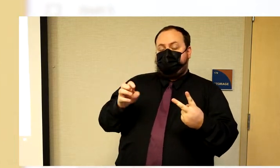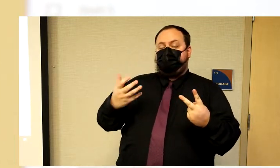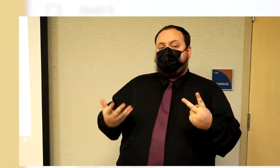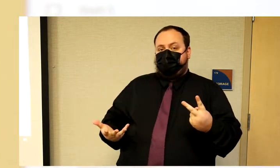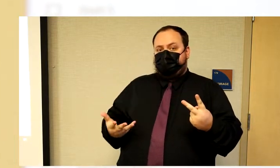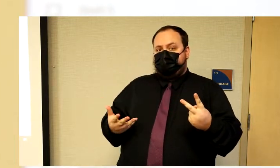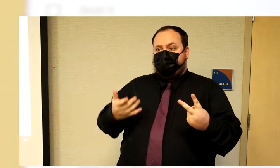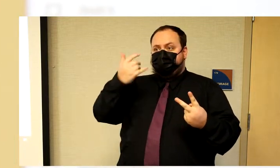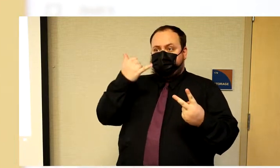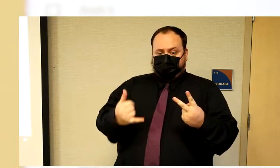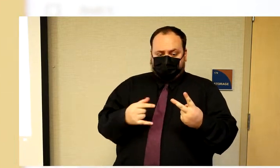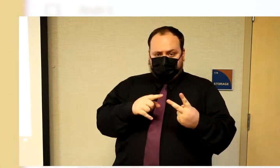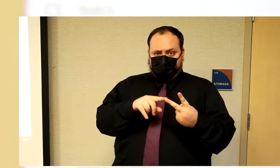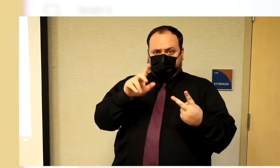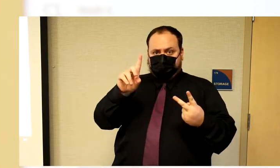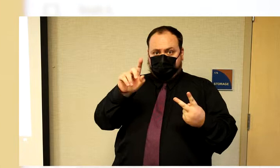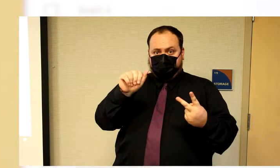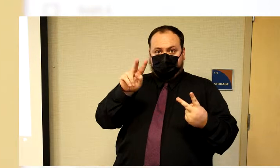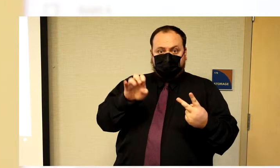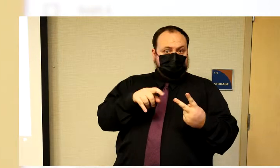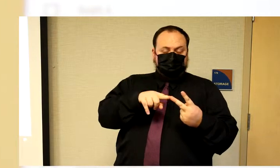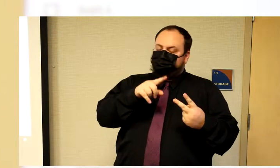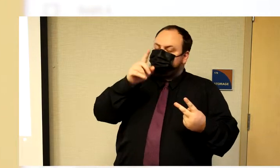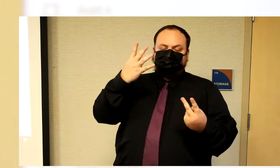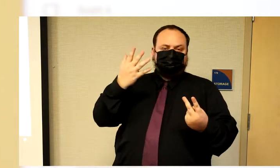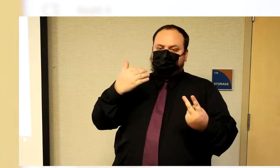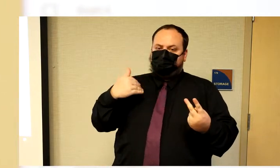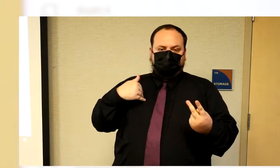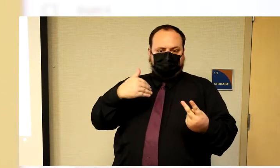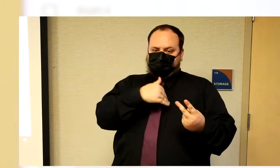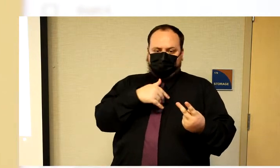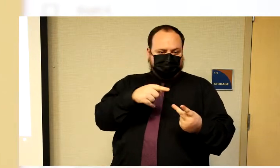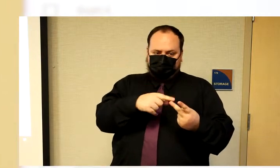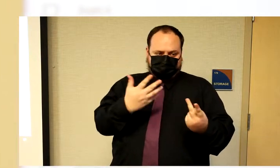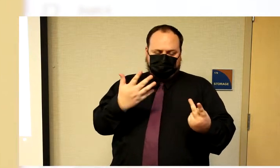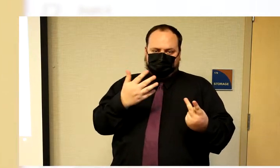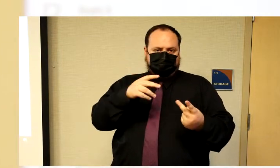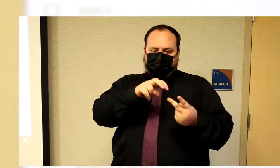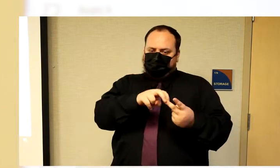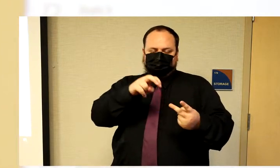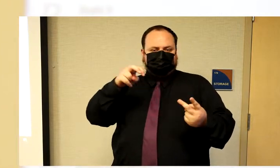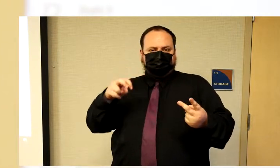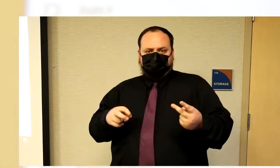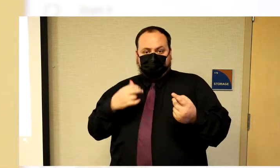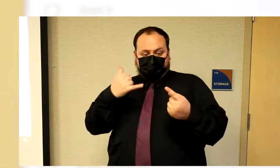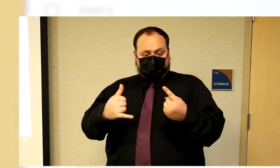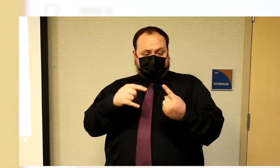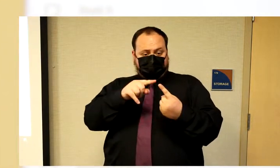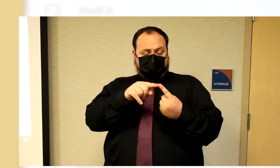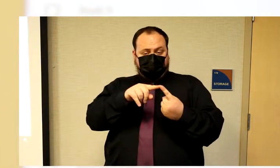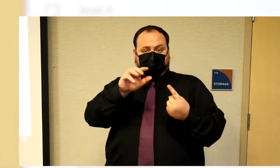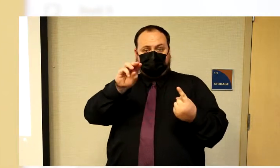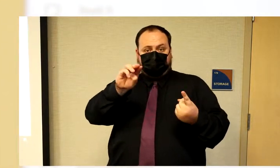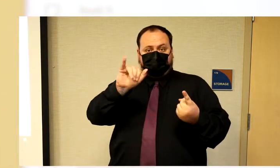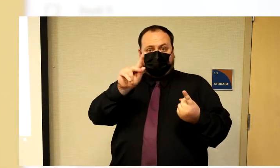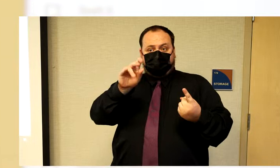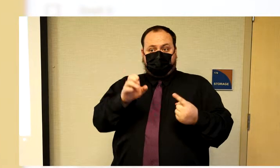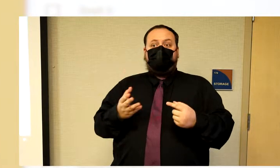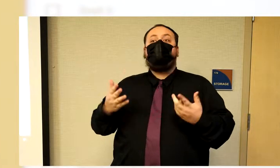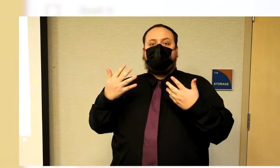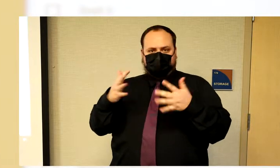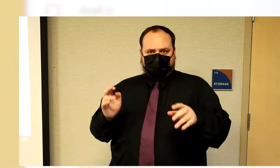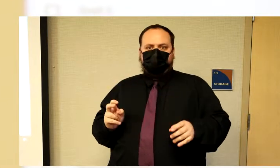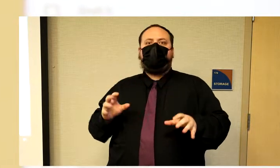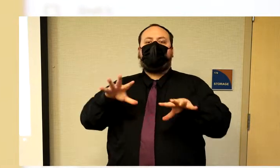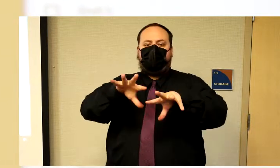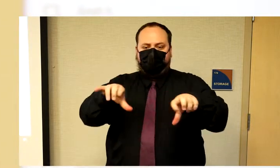now off the board as his term's up. Mike is now on the